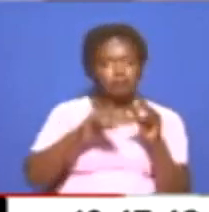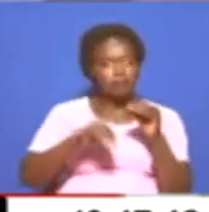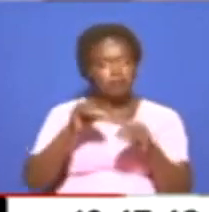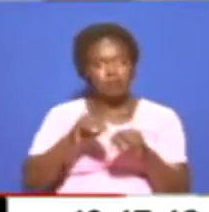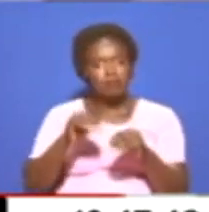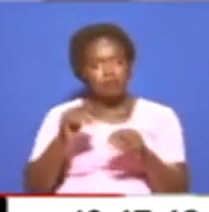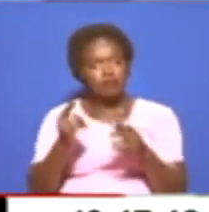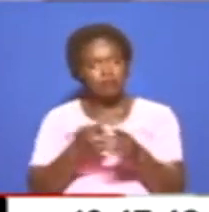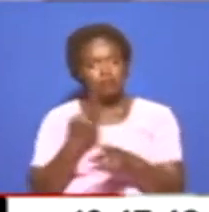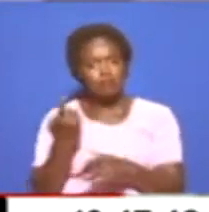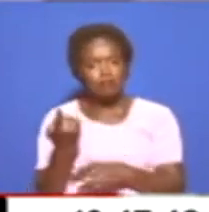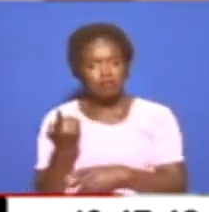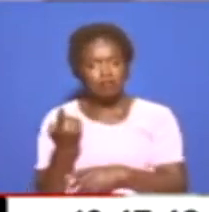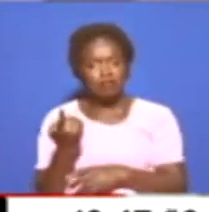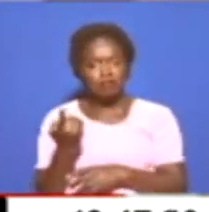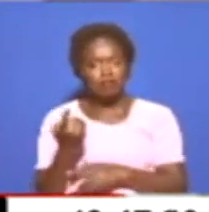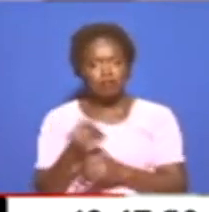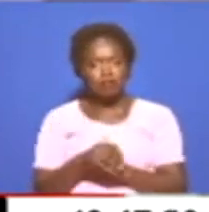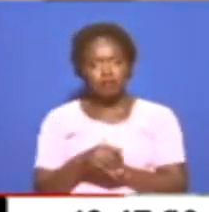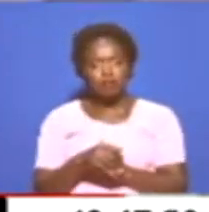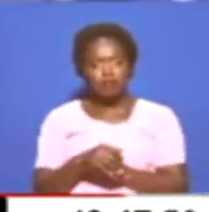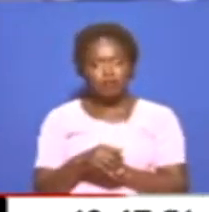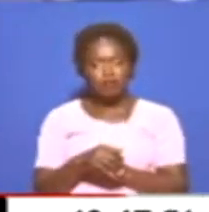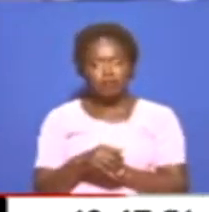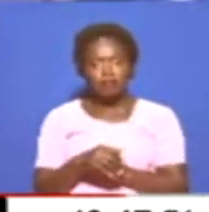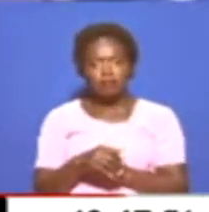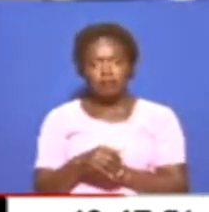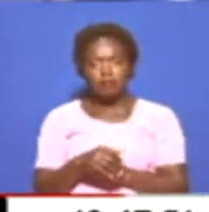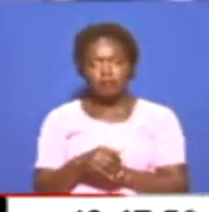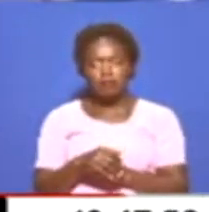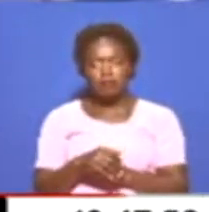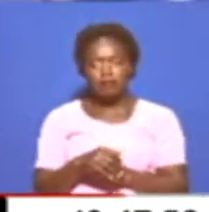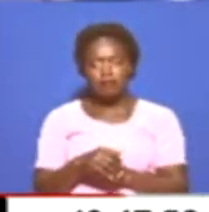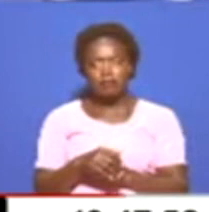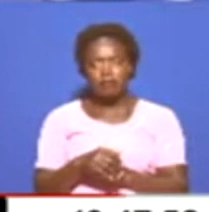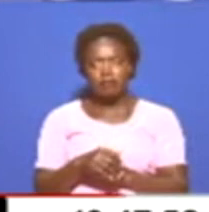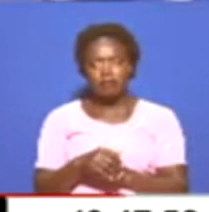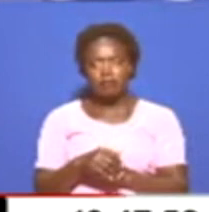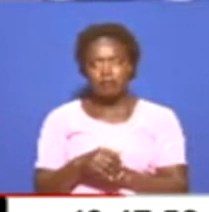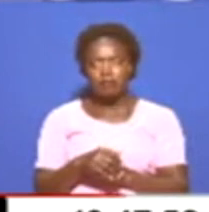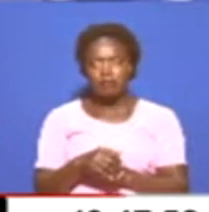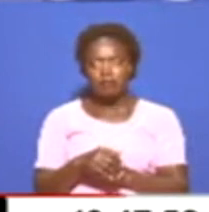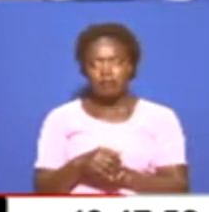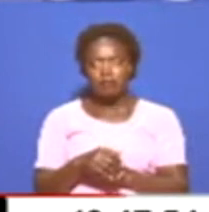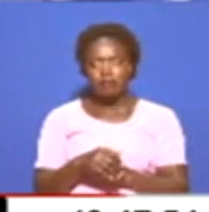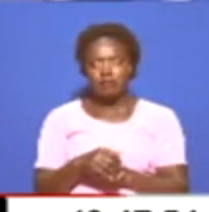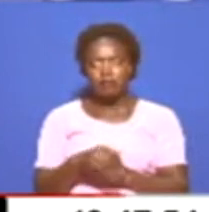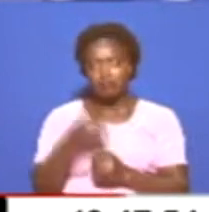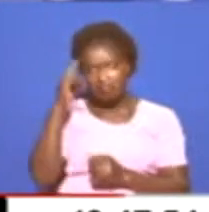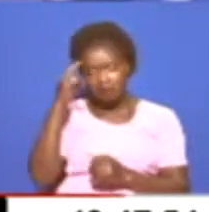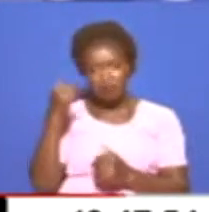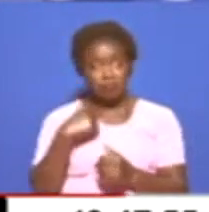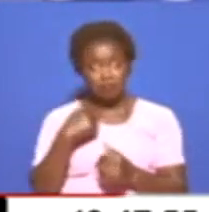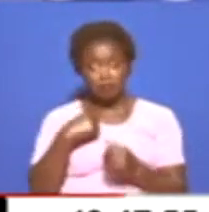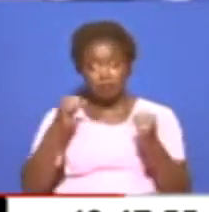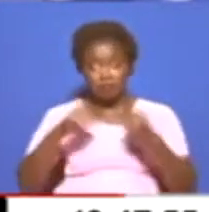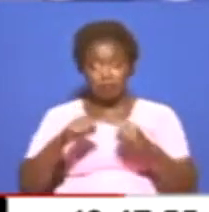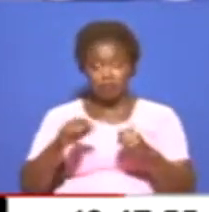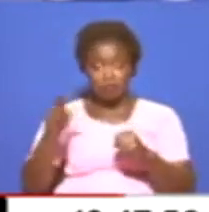place. Ben, before even I mention on something in regards to that, I think I agree with Wakili